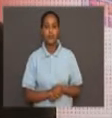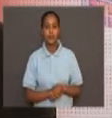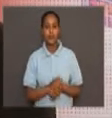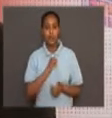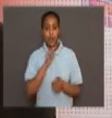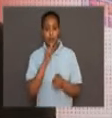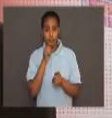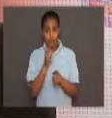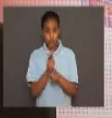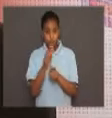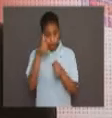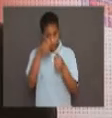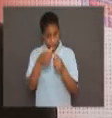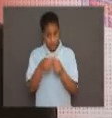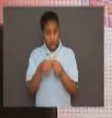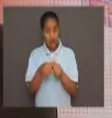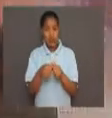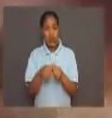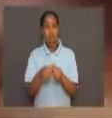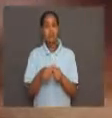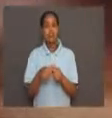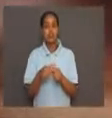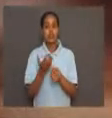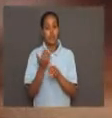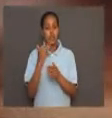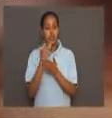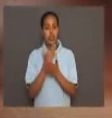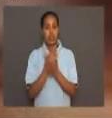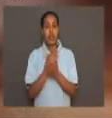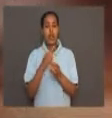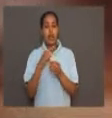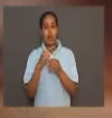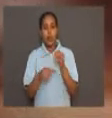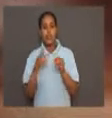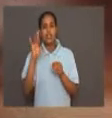I am sure you remember from previous lessons that about